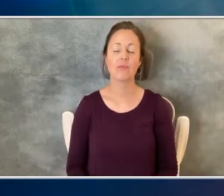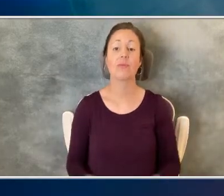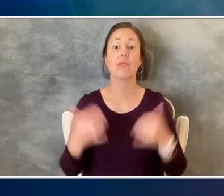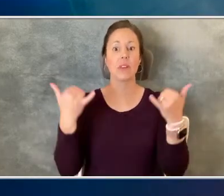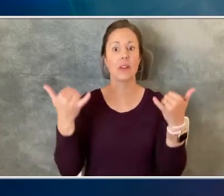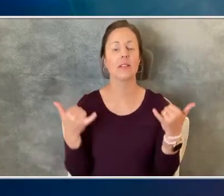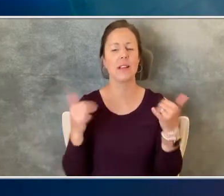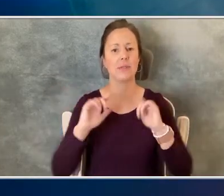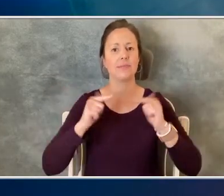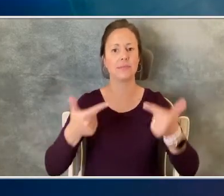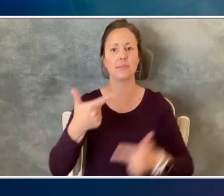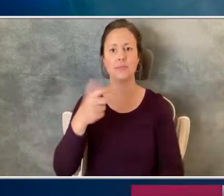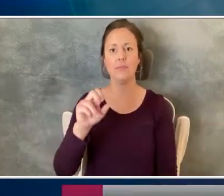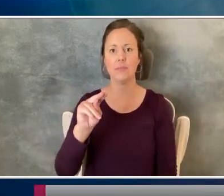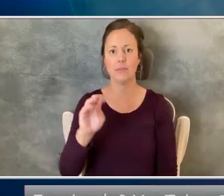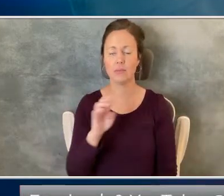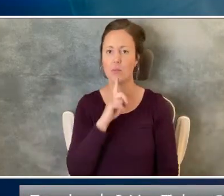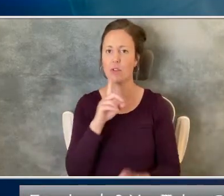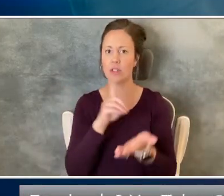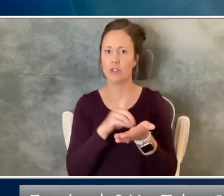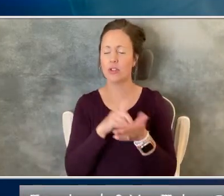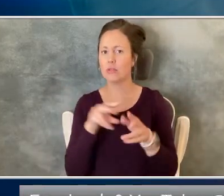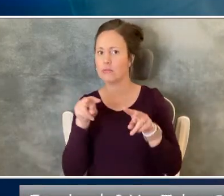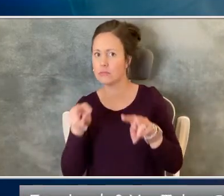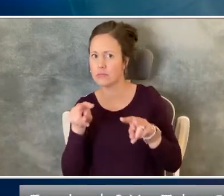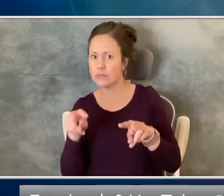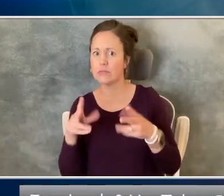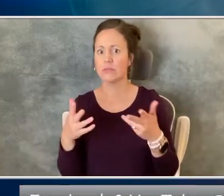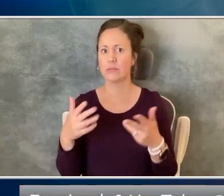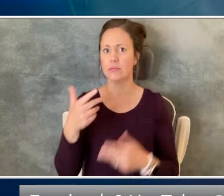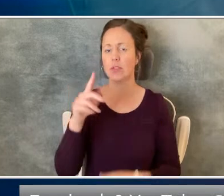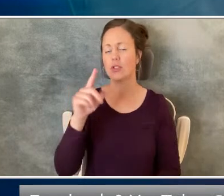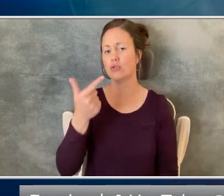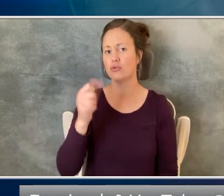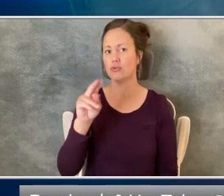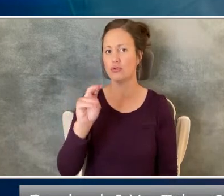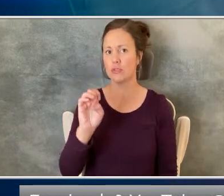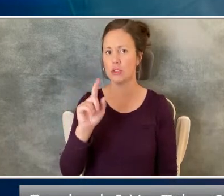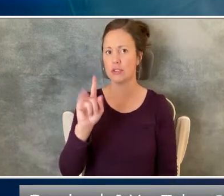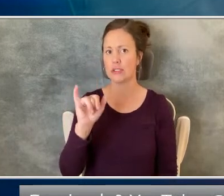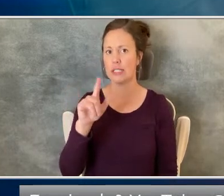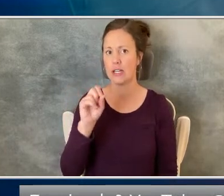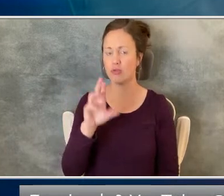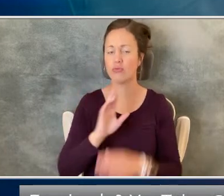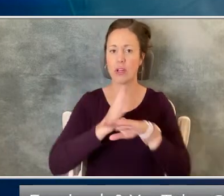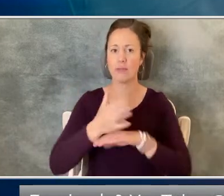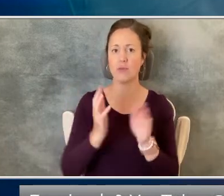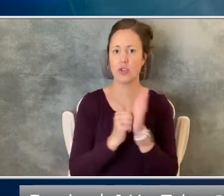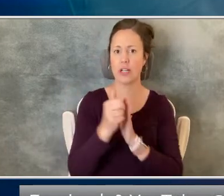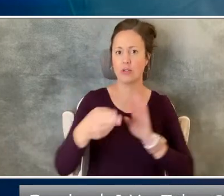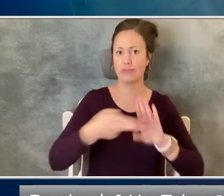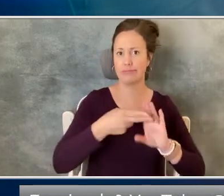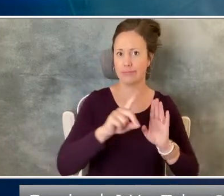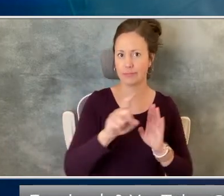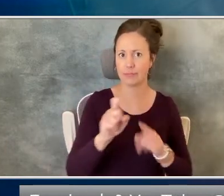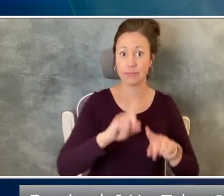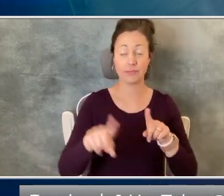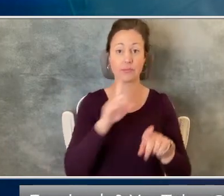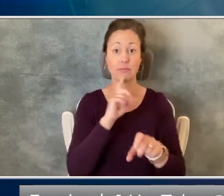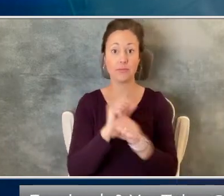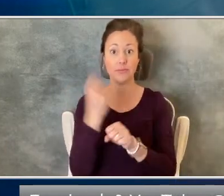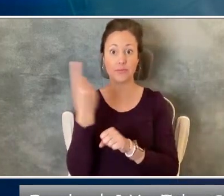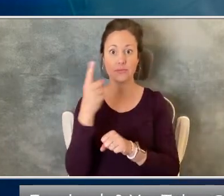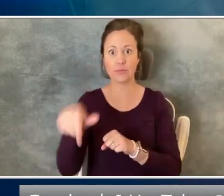Gene. Doctors kept a close eye on Gene Taylor after a cancer diagnosis, but it was a different disease that was